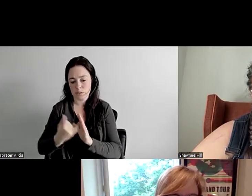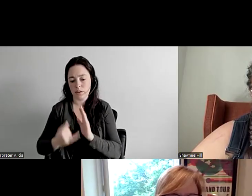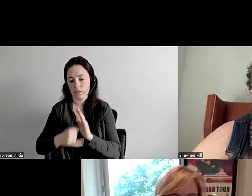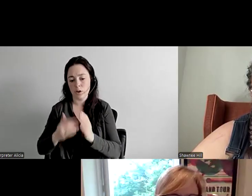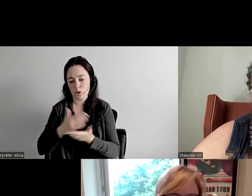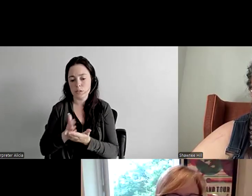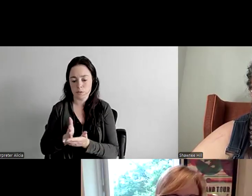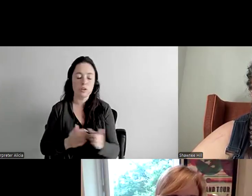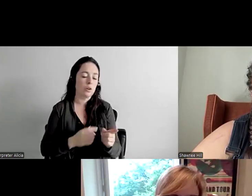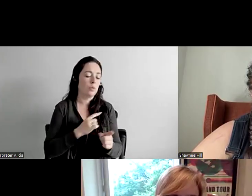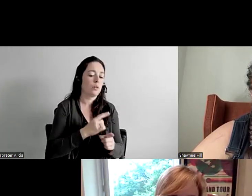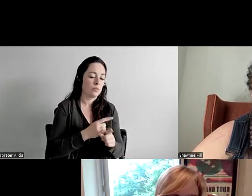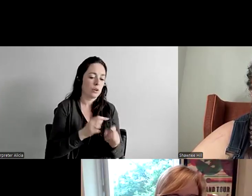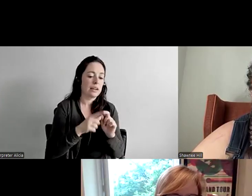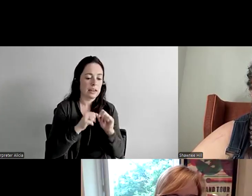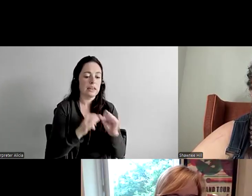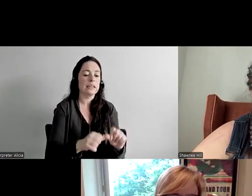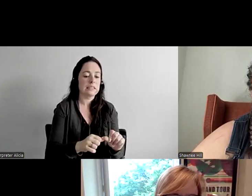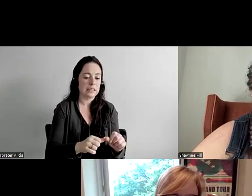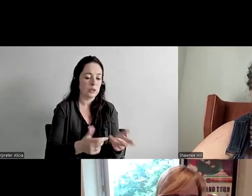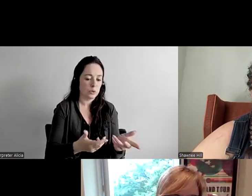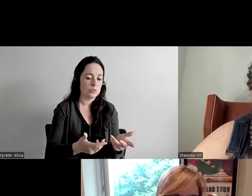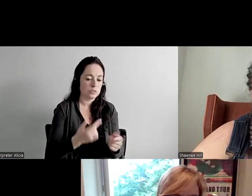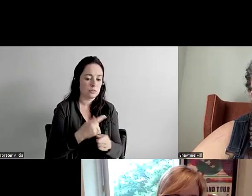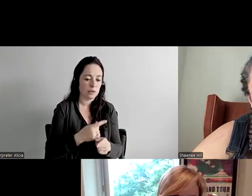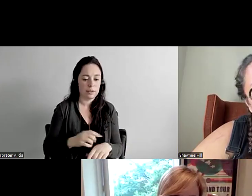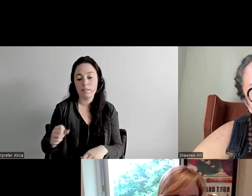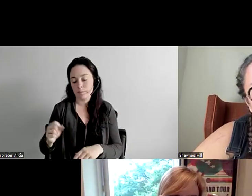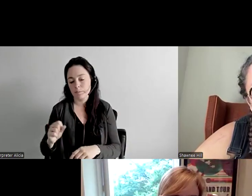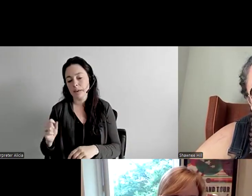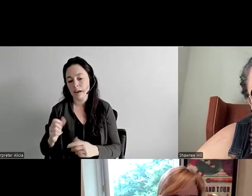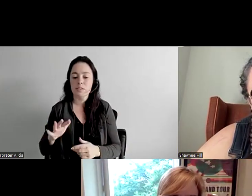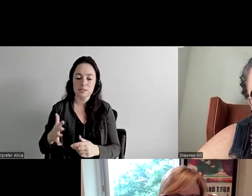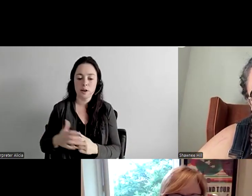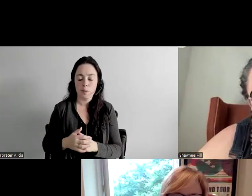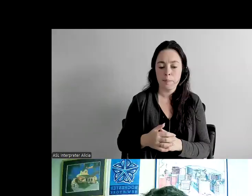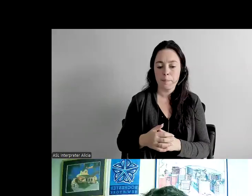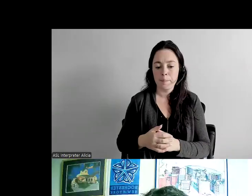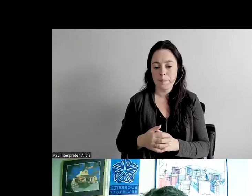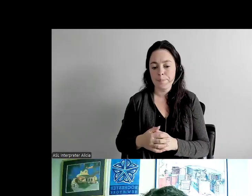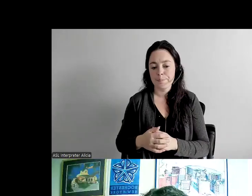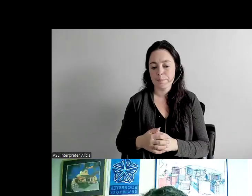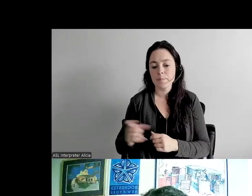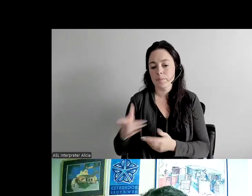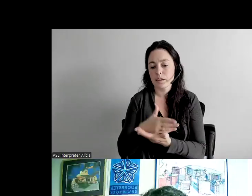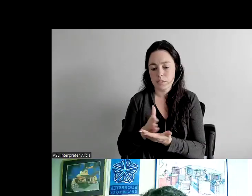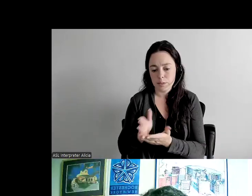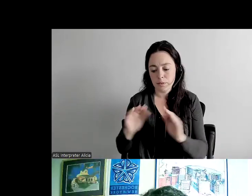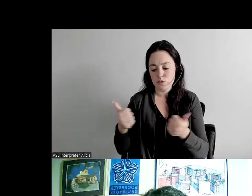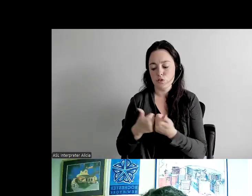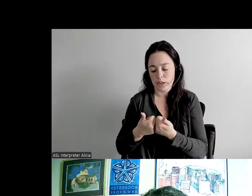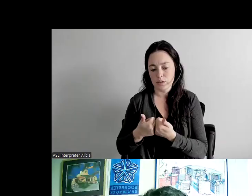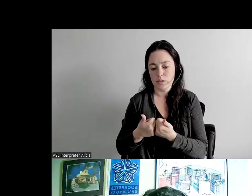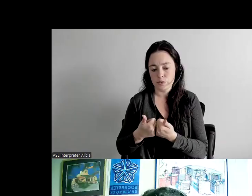And that sort of continues in perpetuity. Yes, there's a budget challenge, and